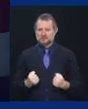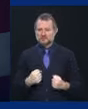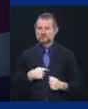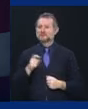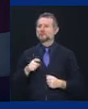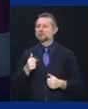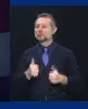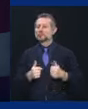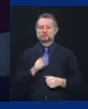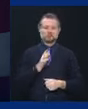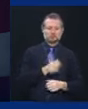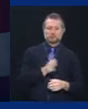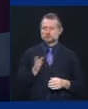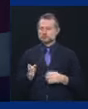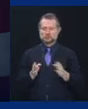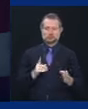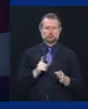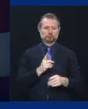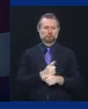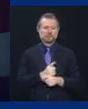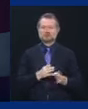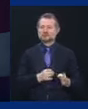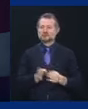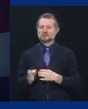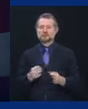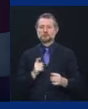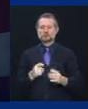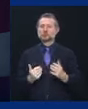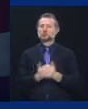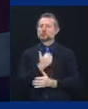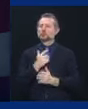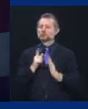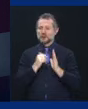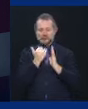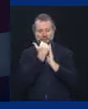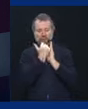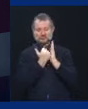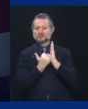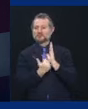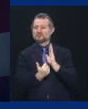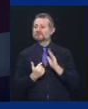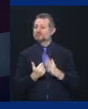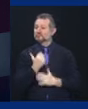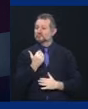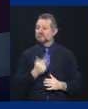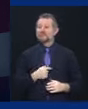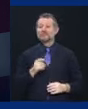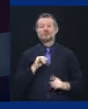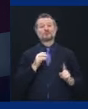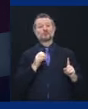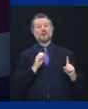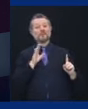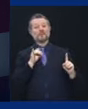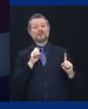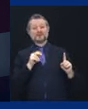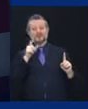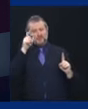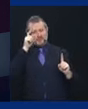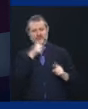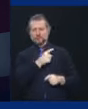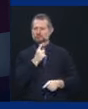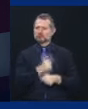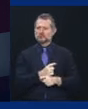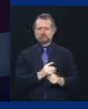new agenda. But Joe Biden is the right person, I believe, for this time. I know him many, many